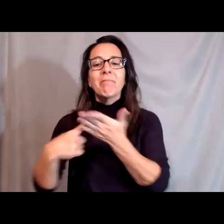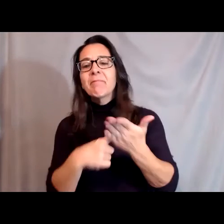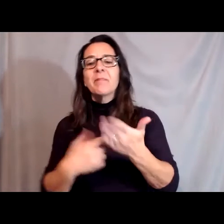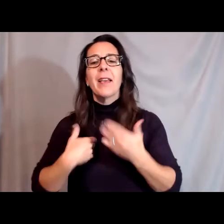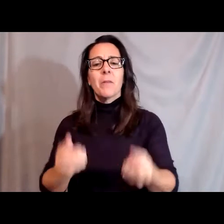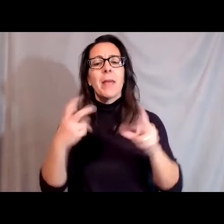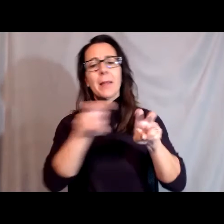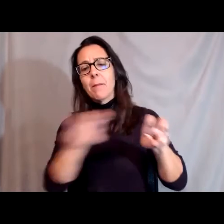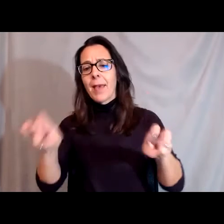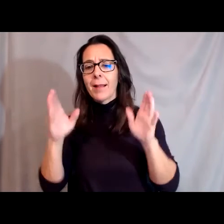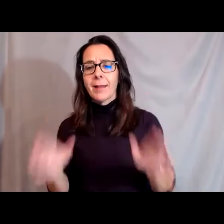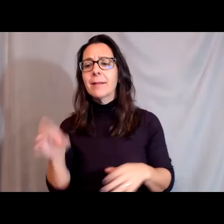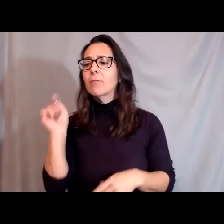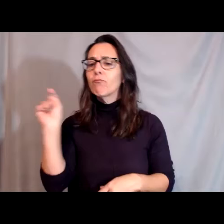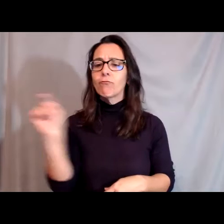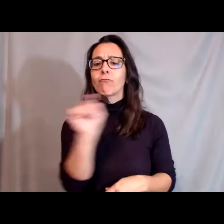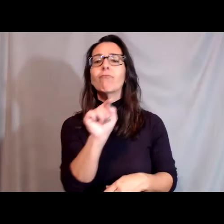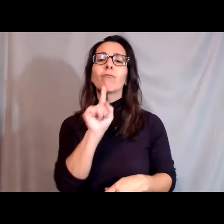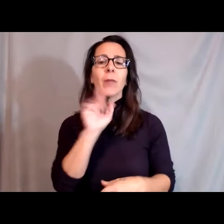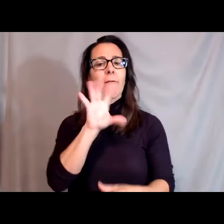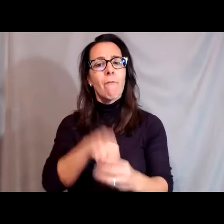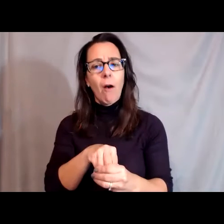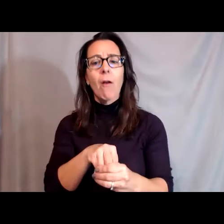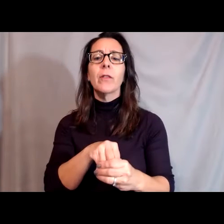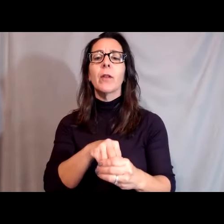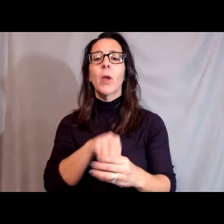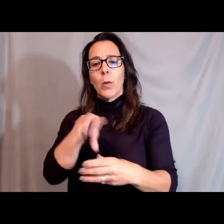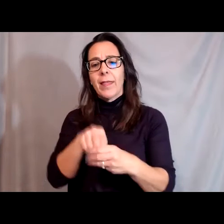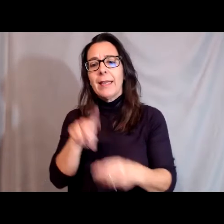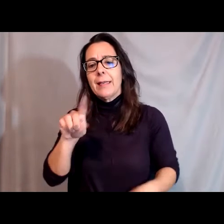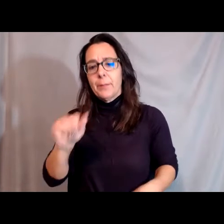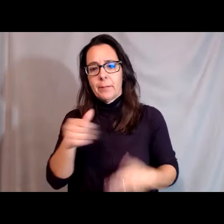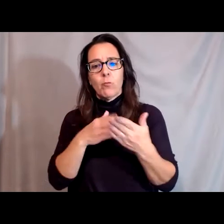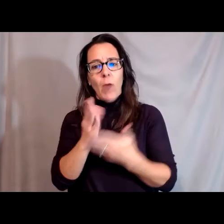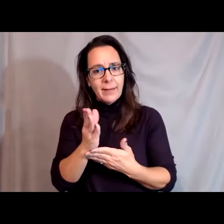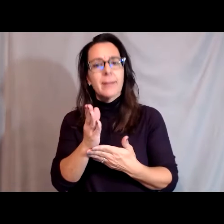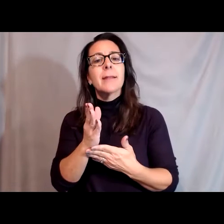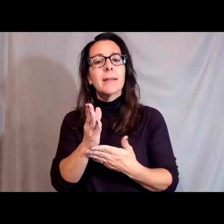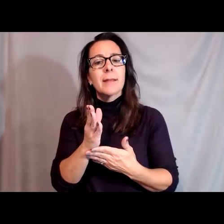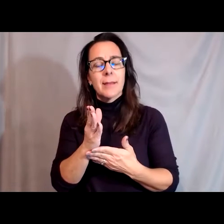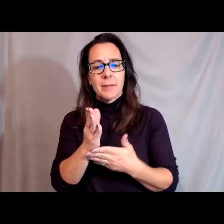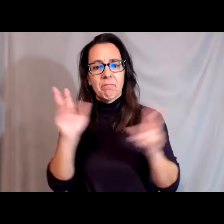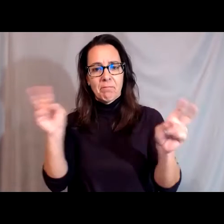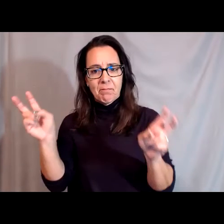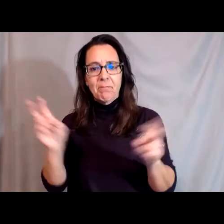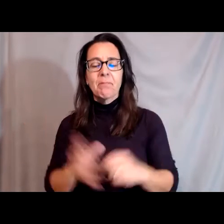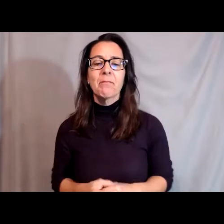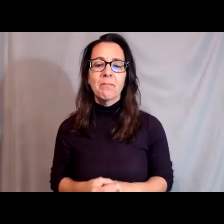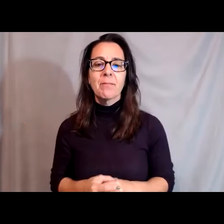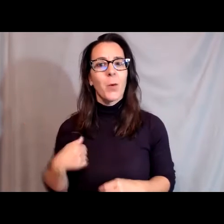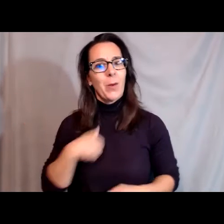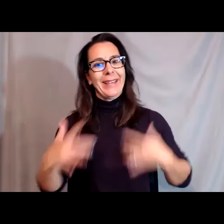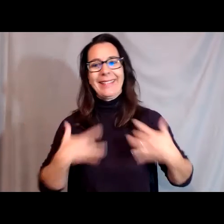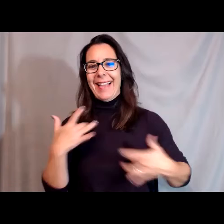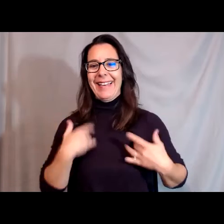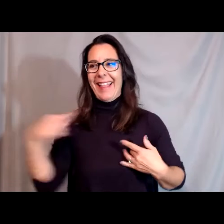who are very much involved in the disability rights movement. And we are very excited to have them